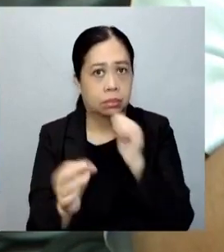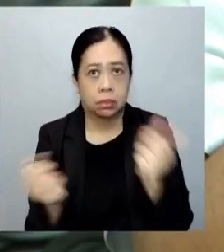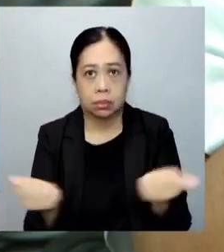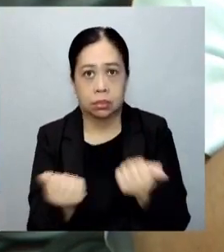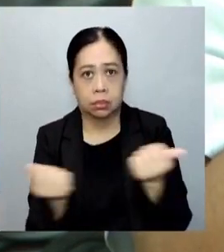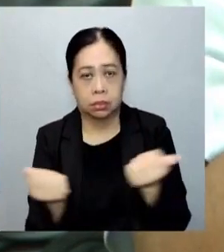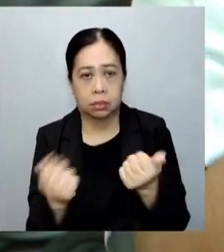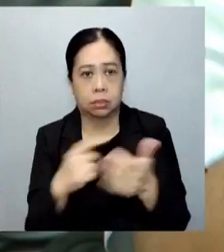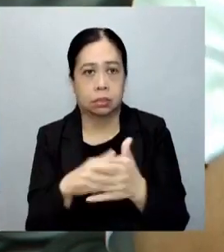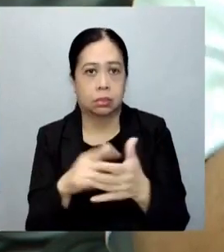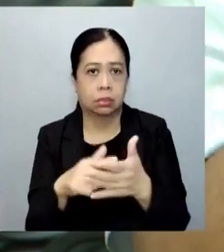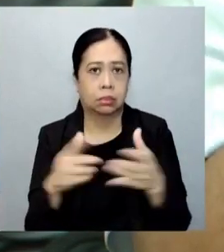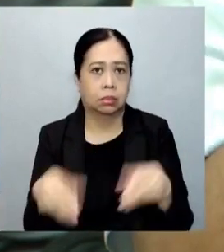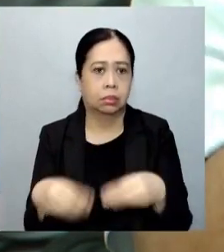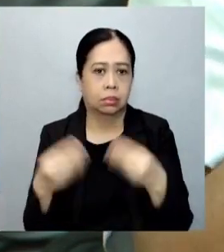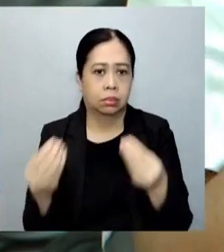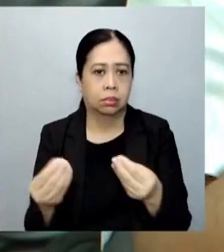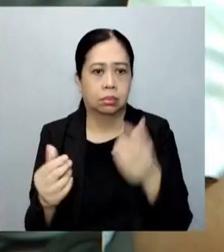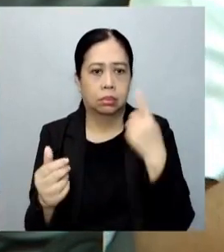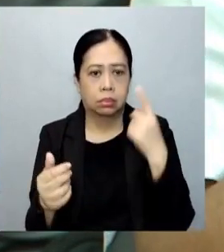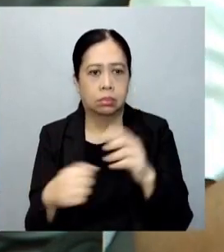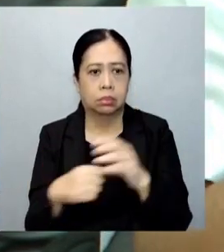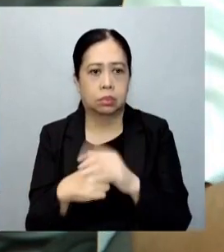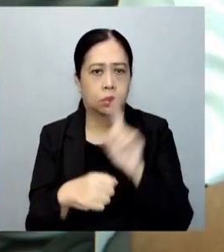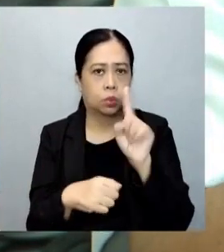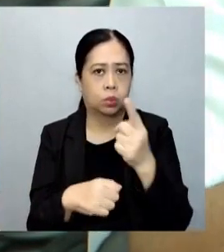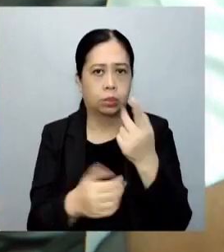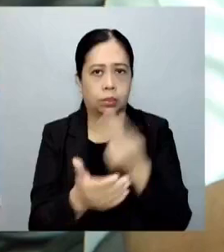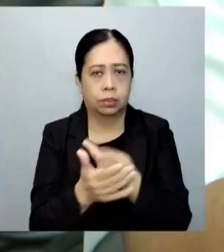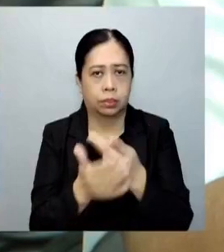we may grant the request for a 1 peso